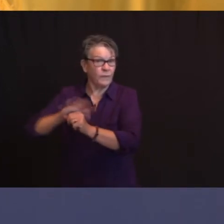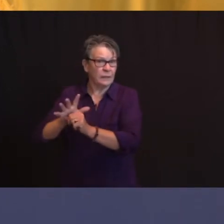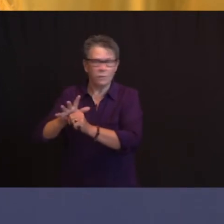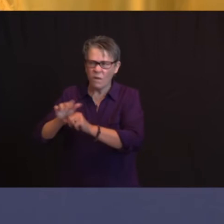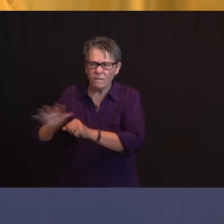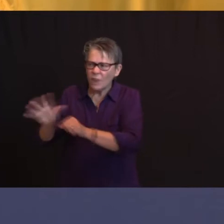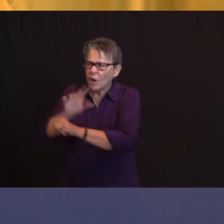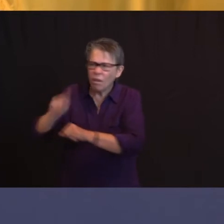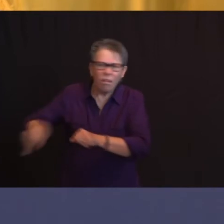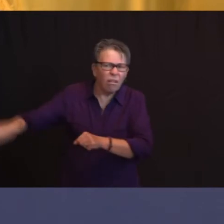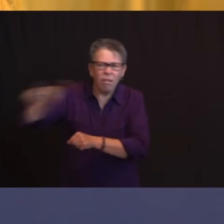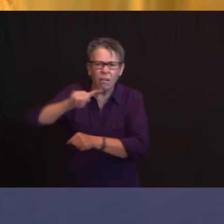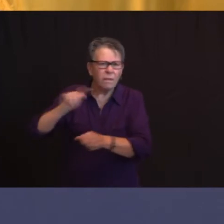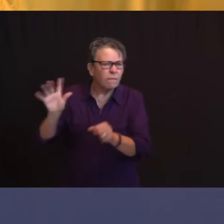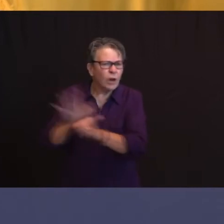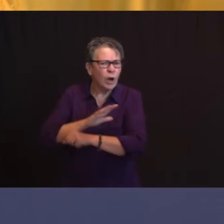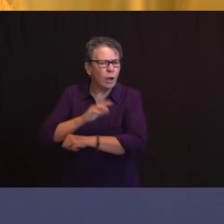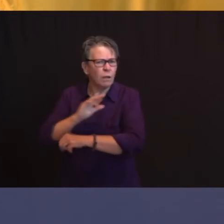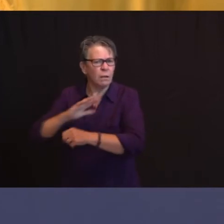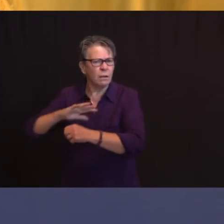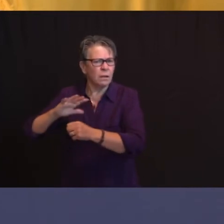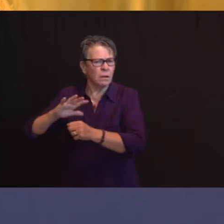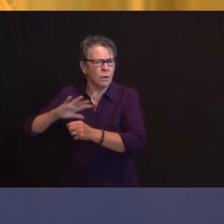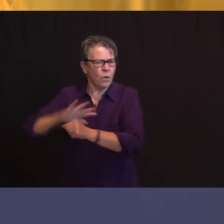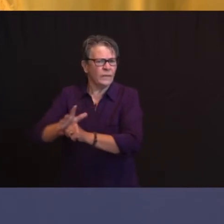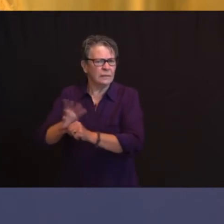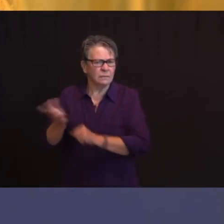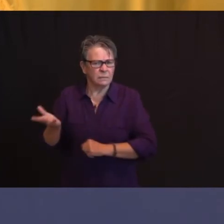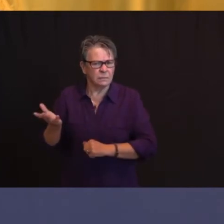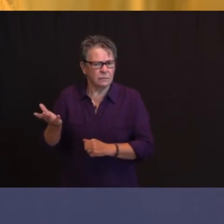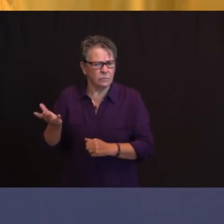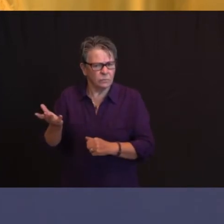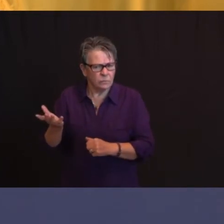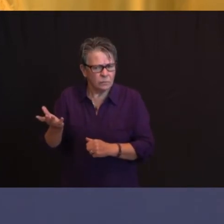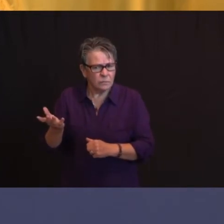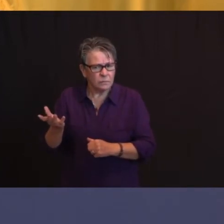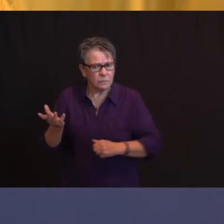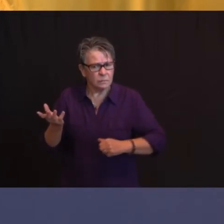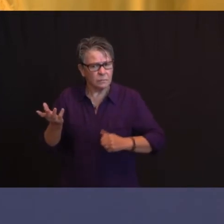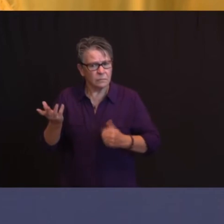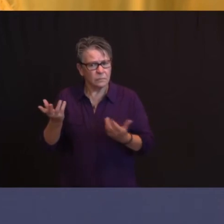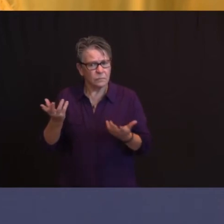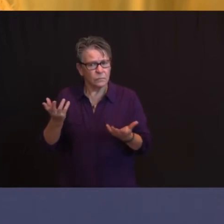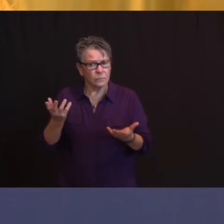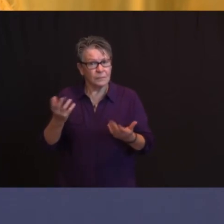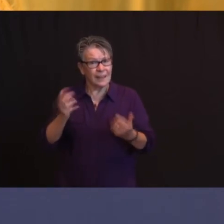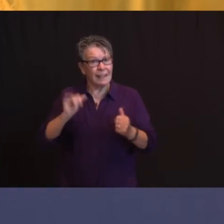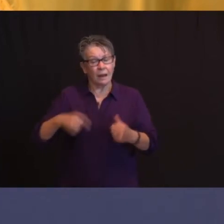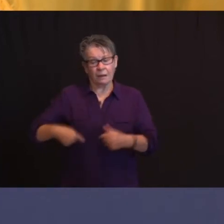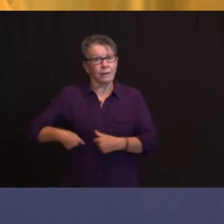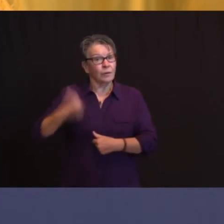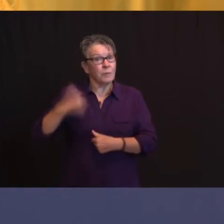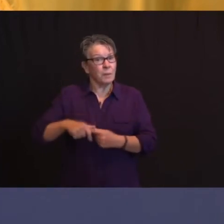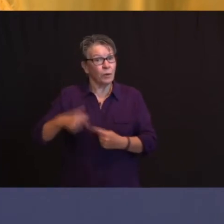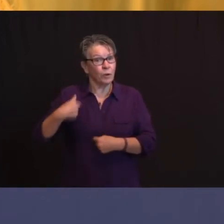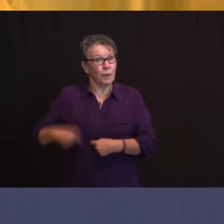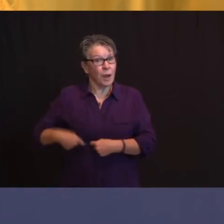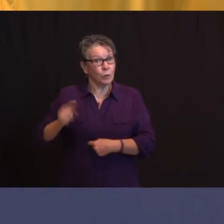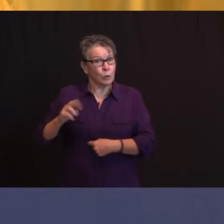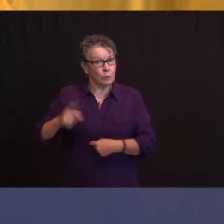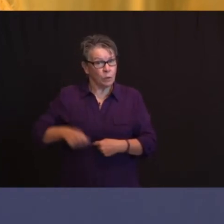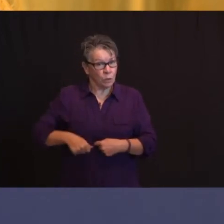malignant tumor on a kidney, and my doctor told me one more week I would have been pushed off. I would have been viewed as elective.